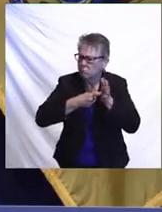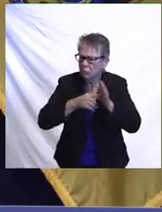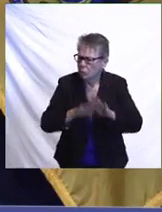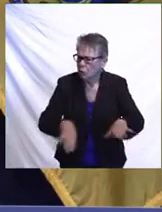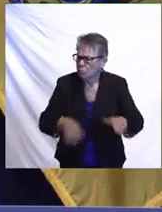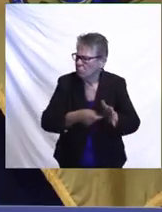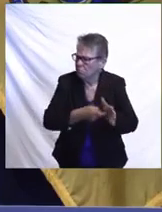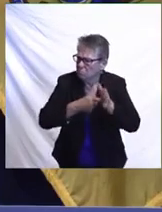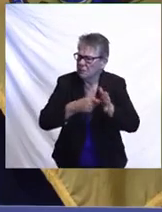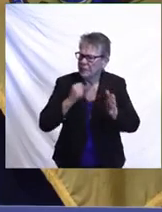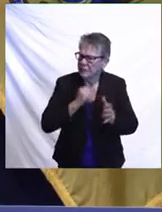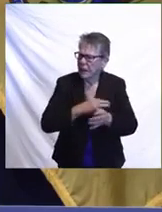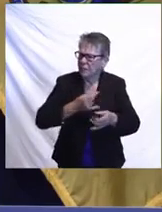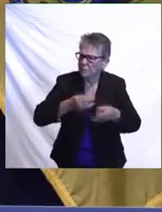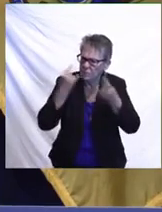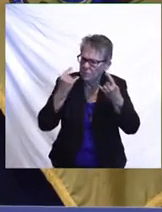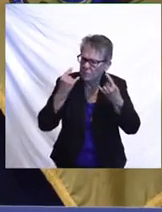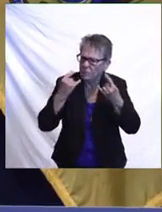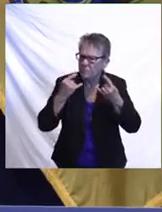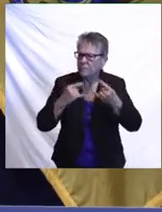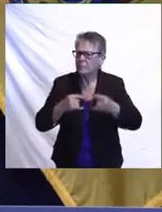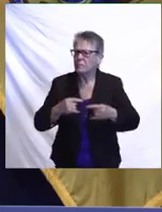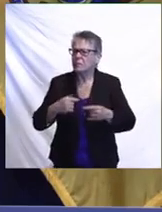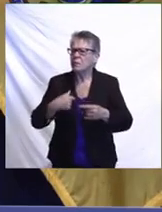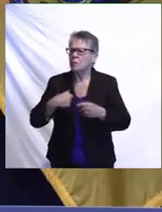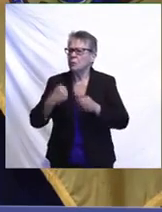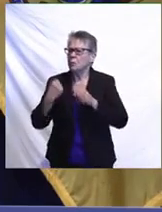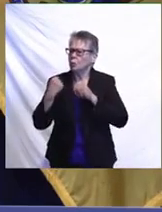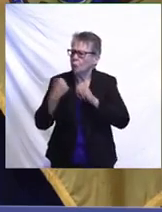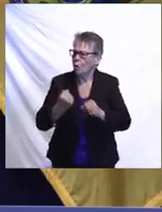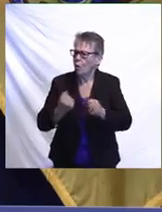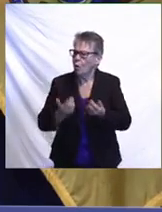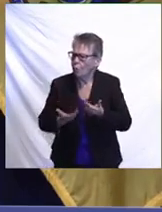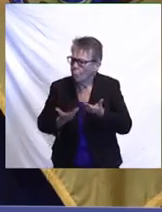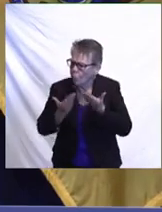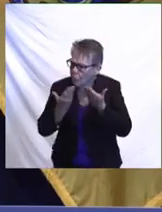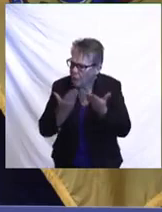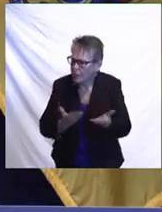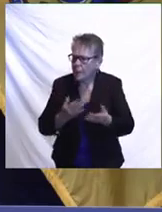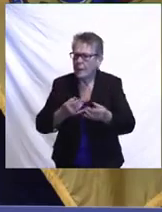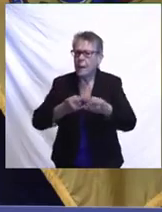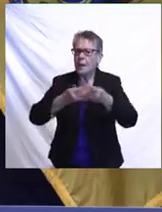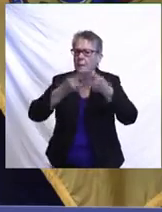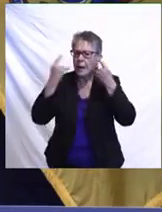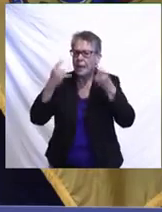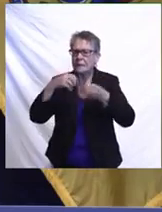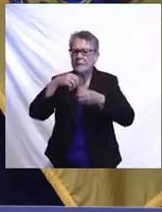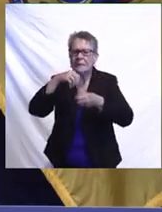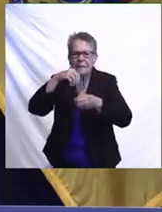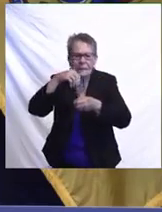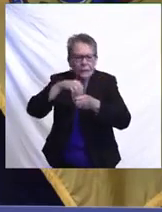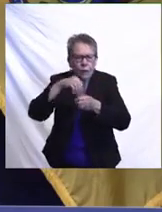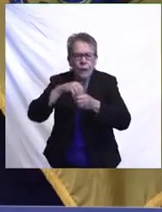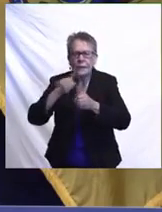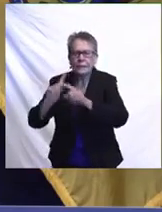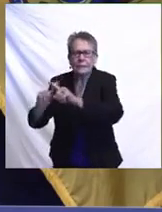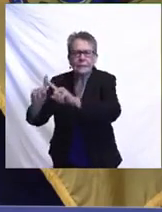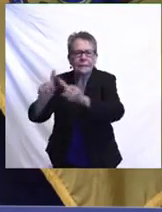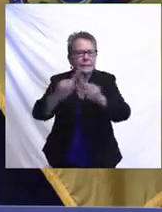wear masks indoors, particularly if you're tightly packed and you're with people whose vaccination status you